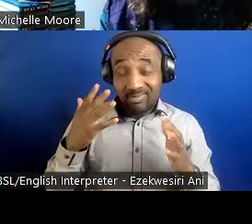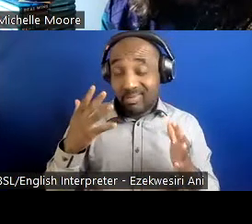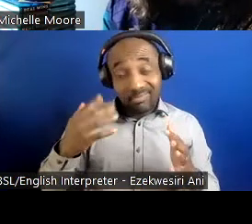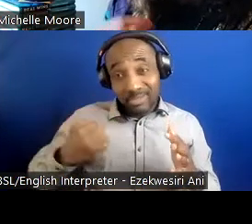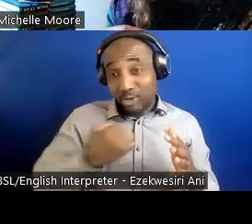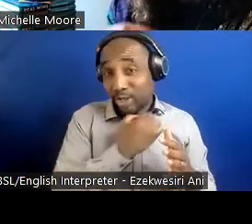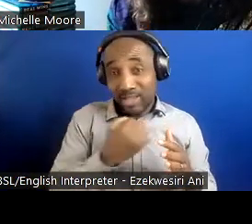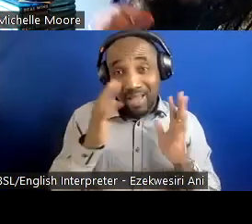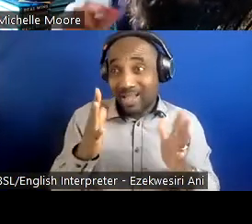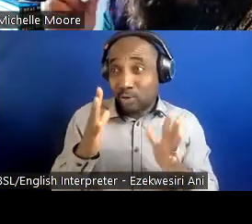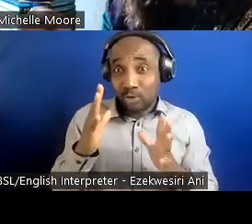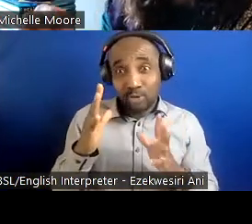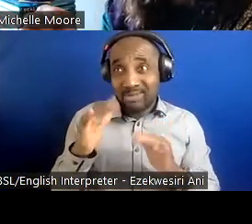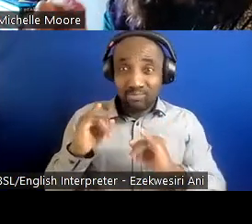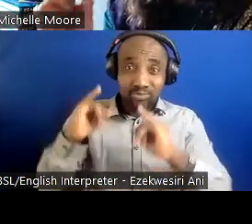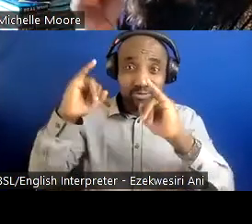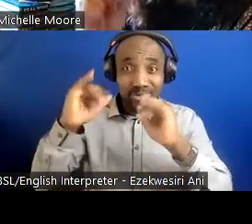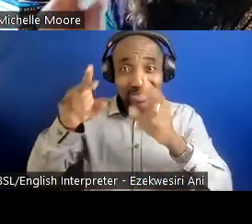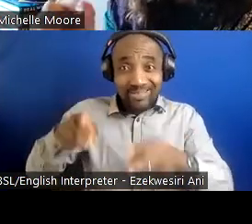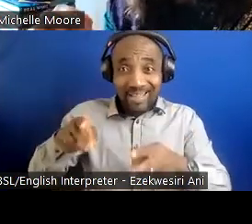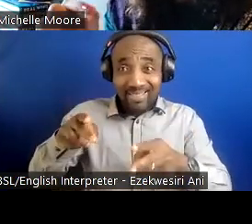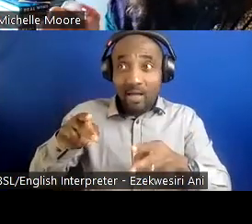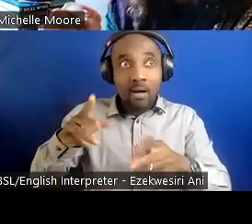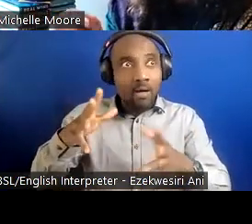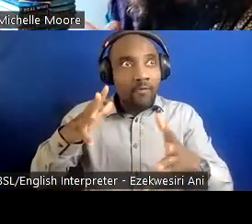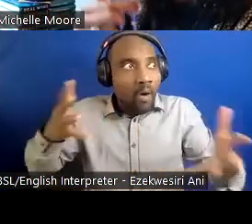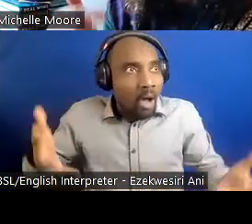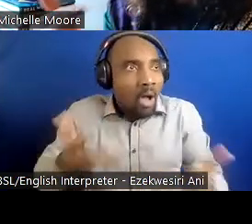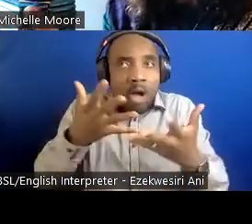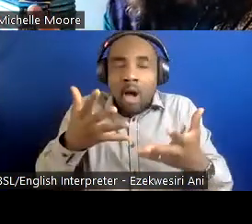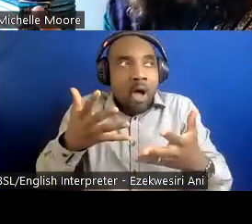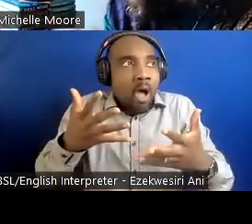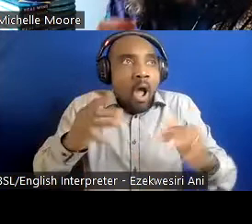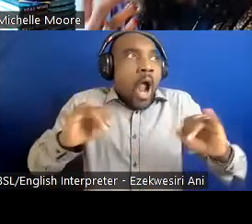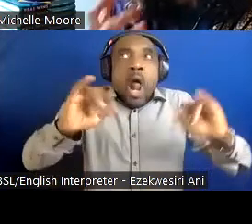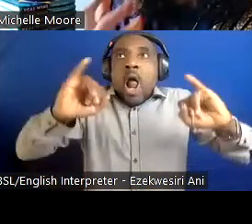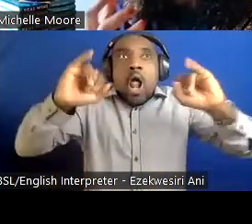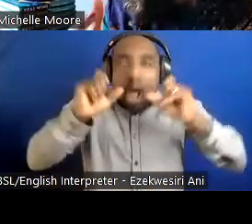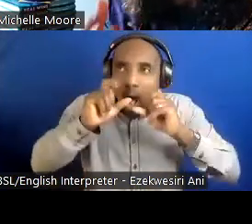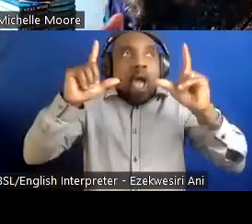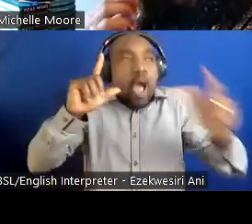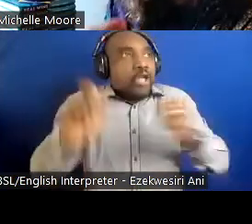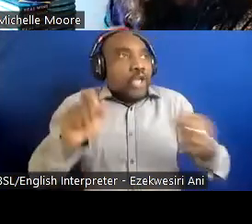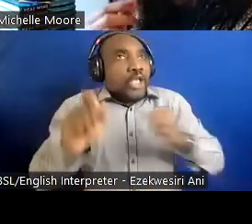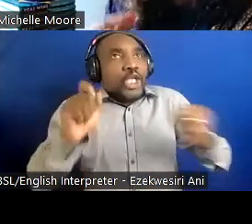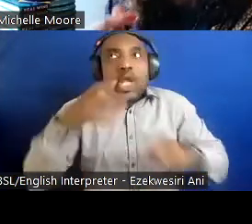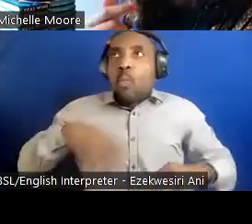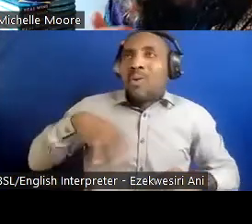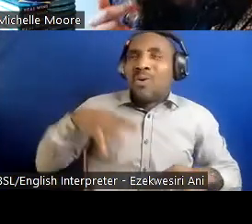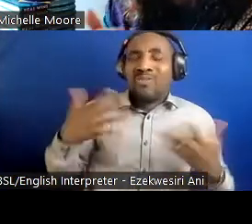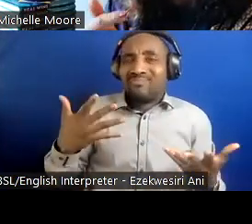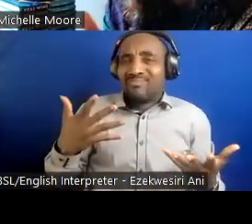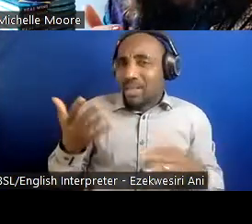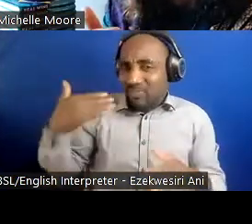to see the action and the mobilization of a lot of this strategy at a faster rate with greater transparency around